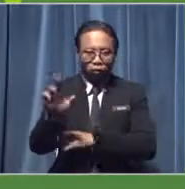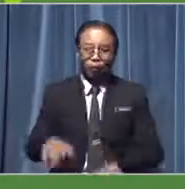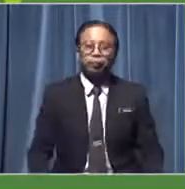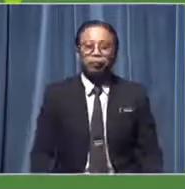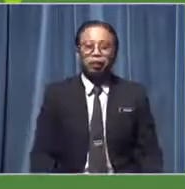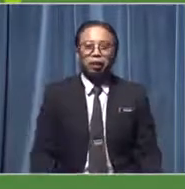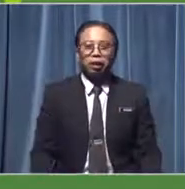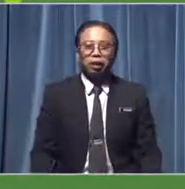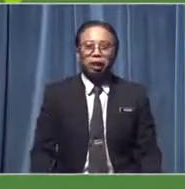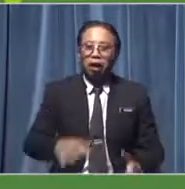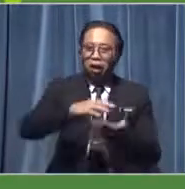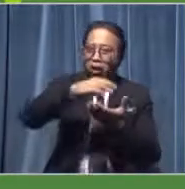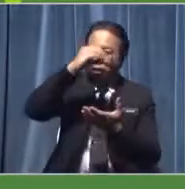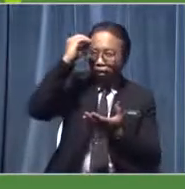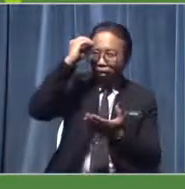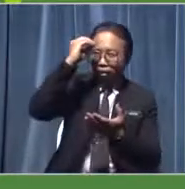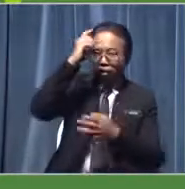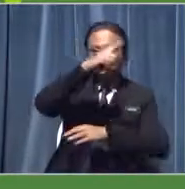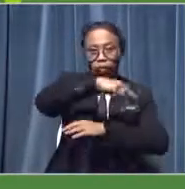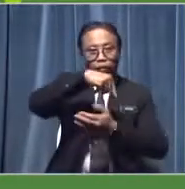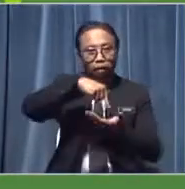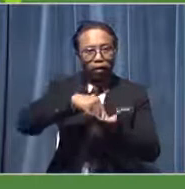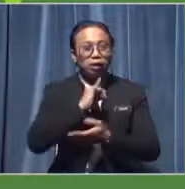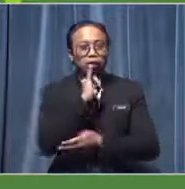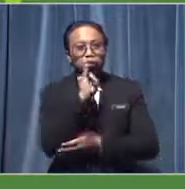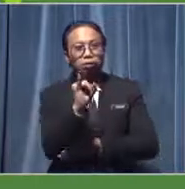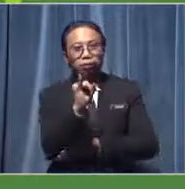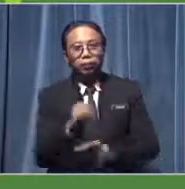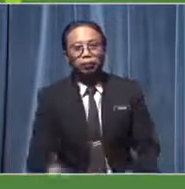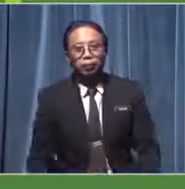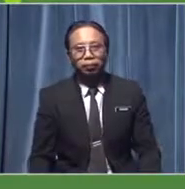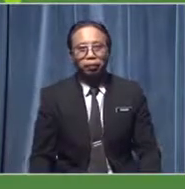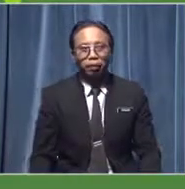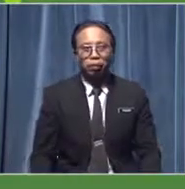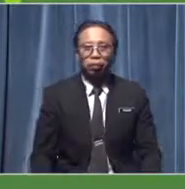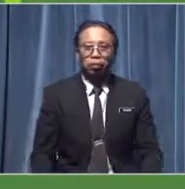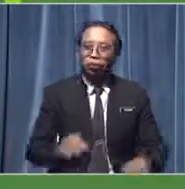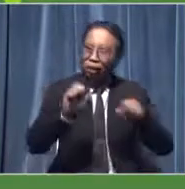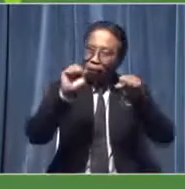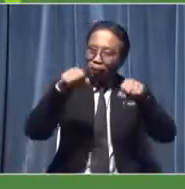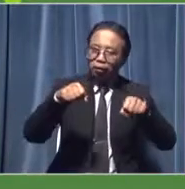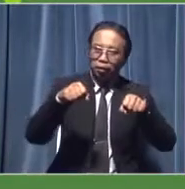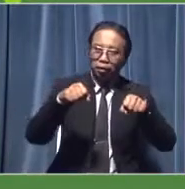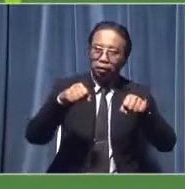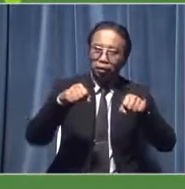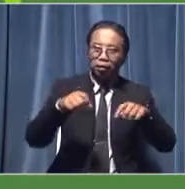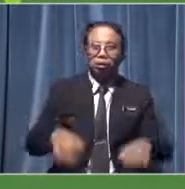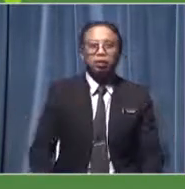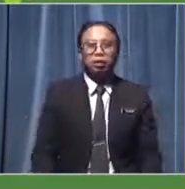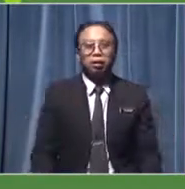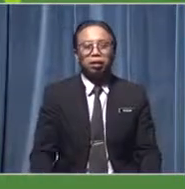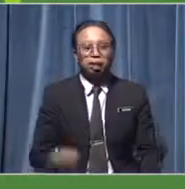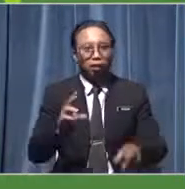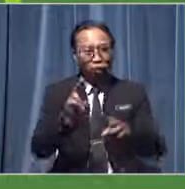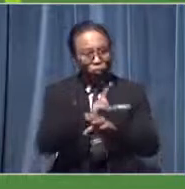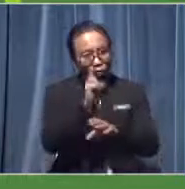Our learning outcome for today is to be able to derive and